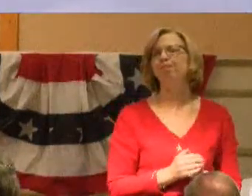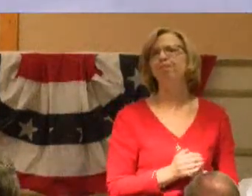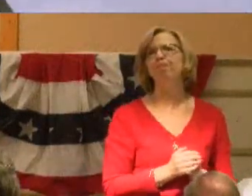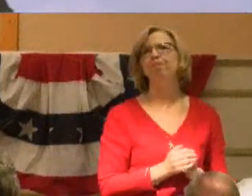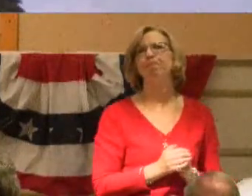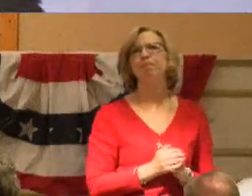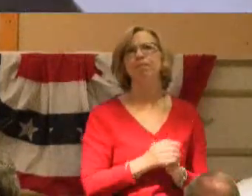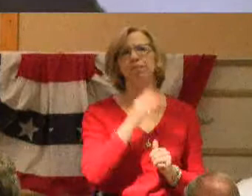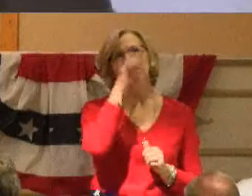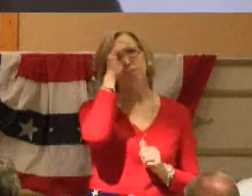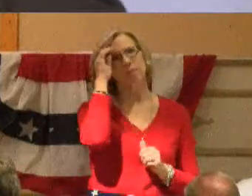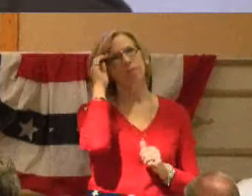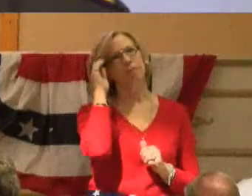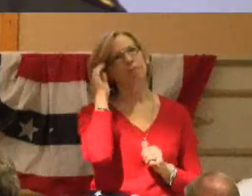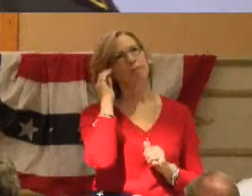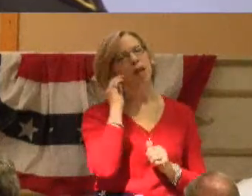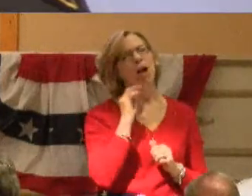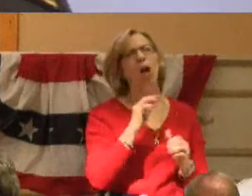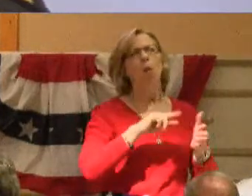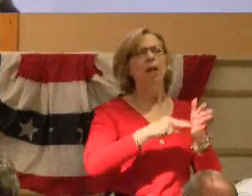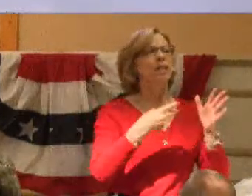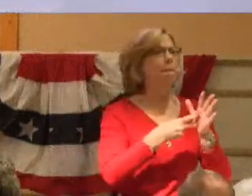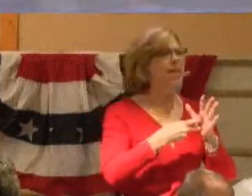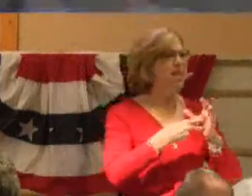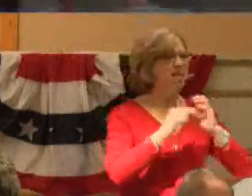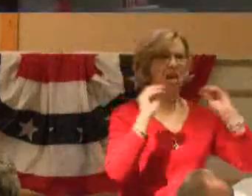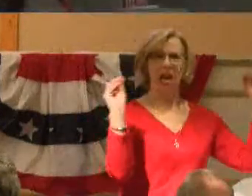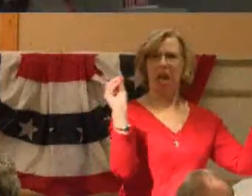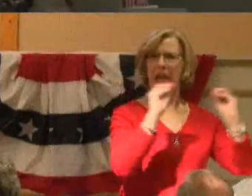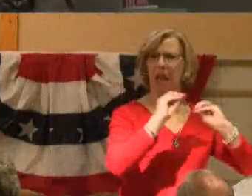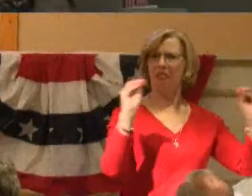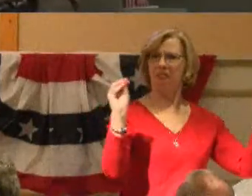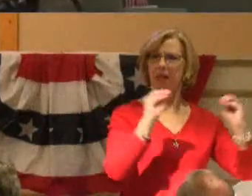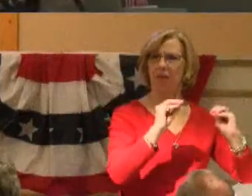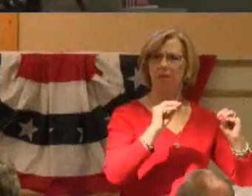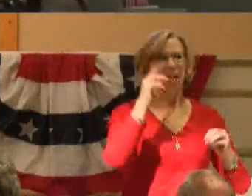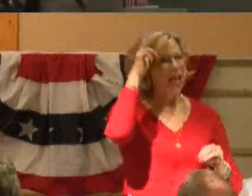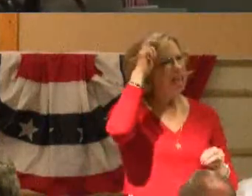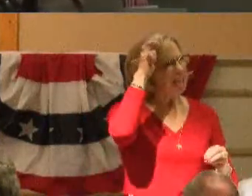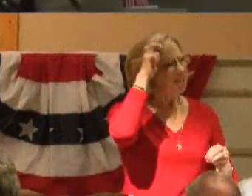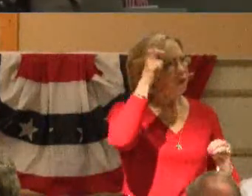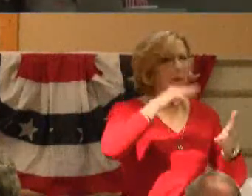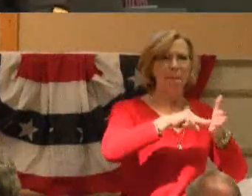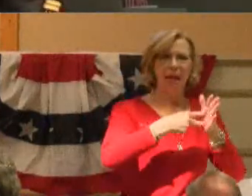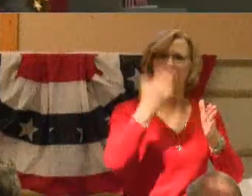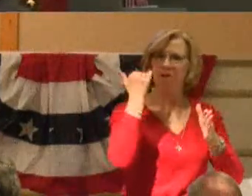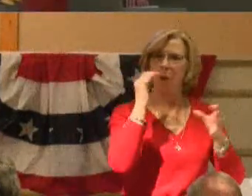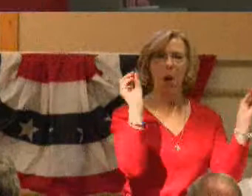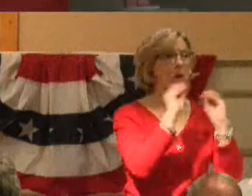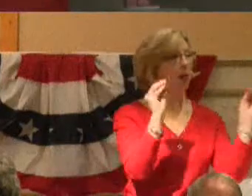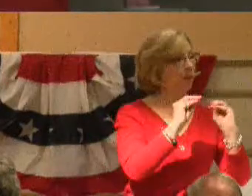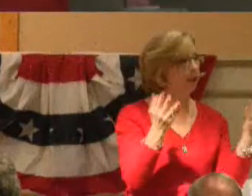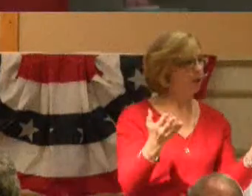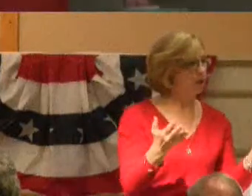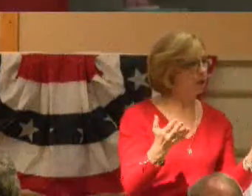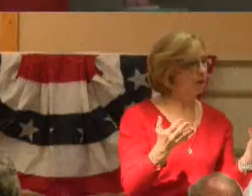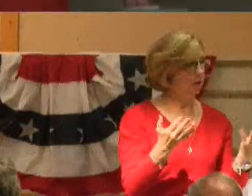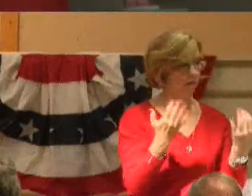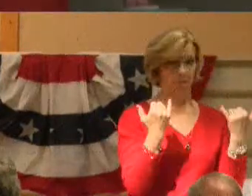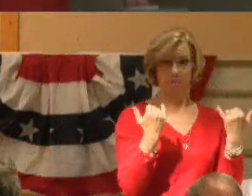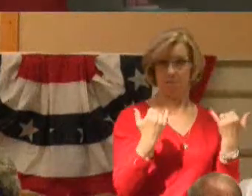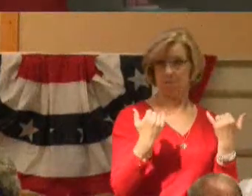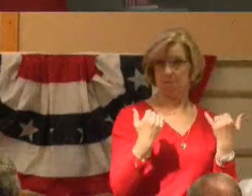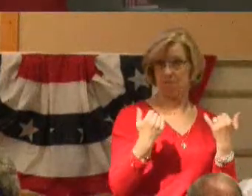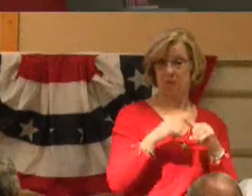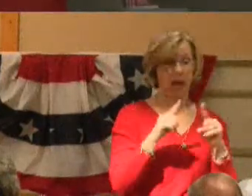the definition of nothing. Evil had the definition of nothing. Well, if you look back in its original